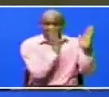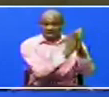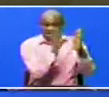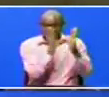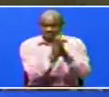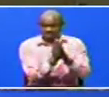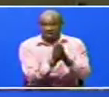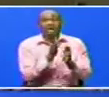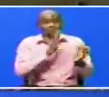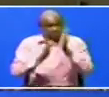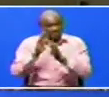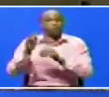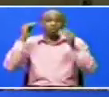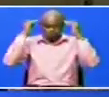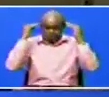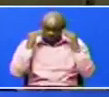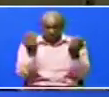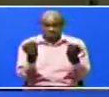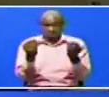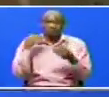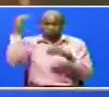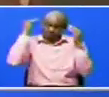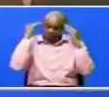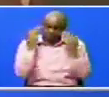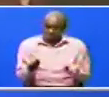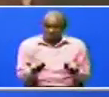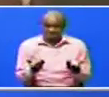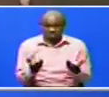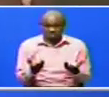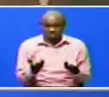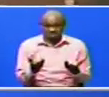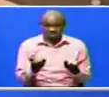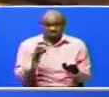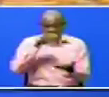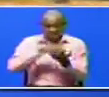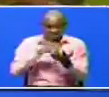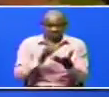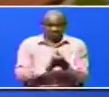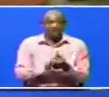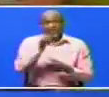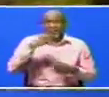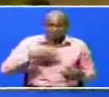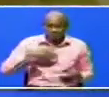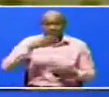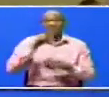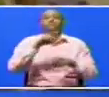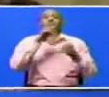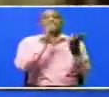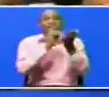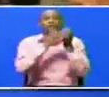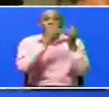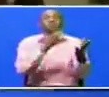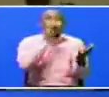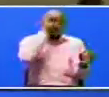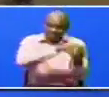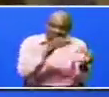also in preparation for the court of the Supreme Court. Case. The guys were doing the data entry.